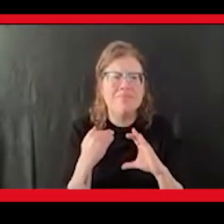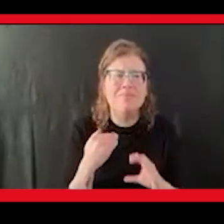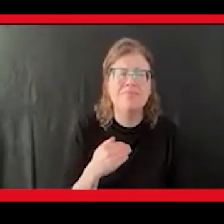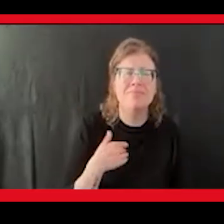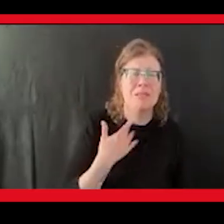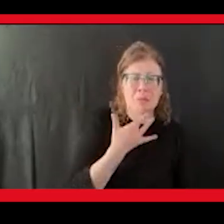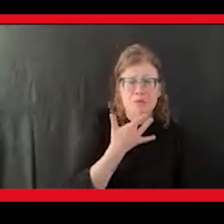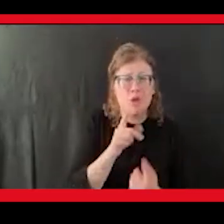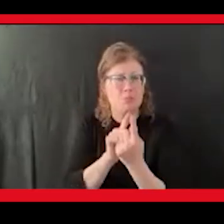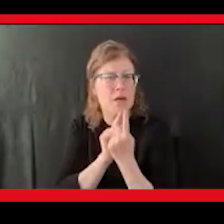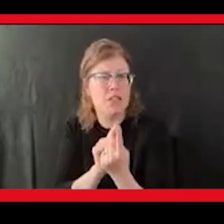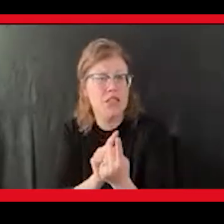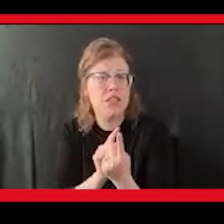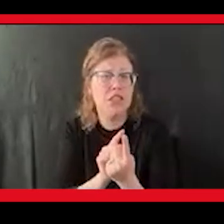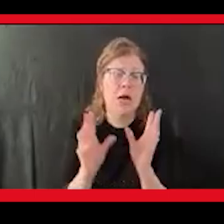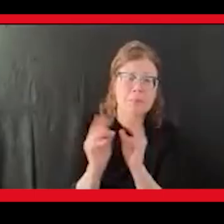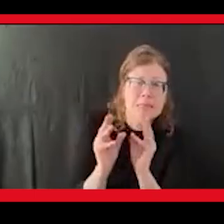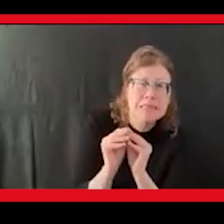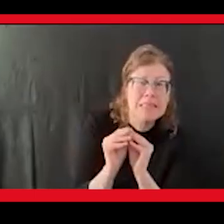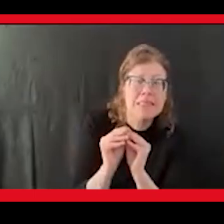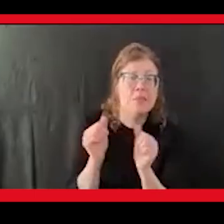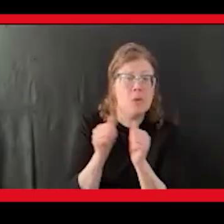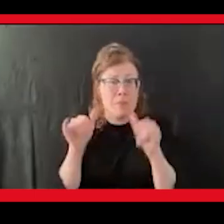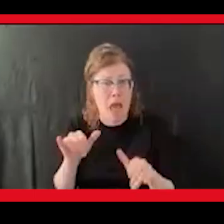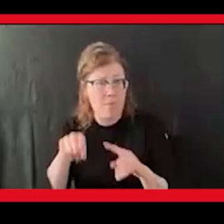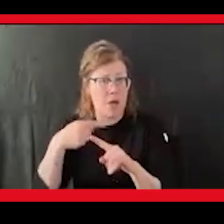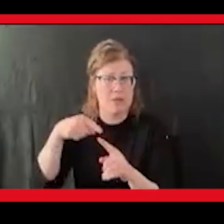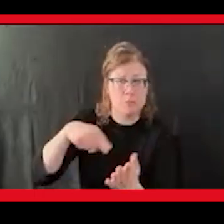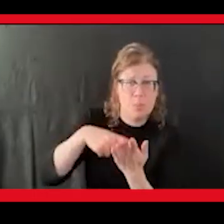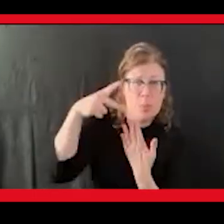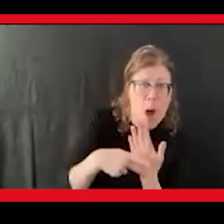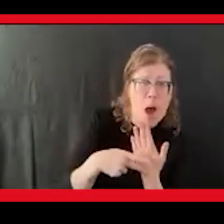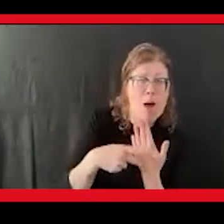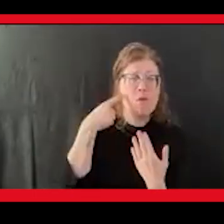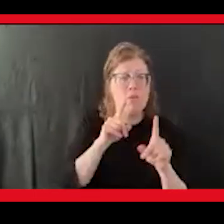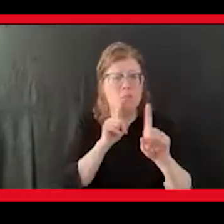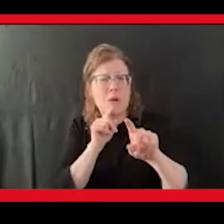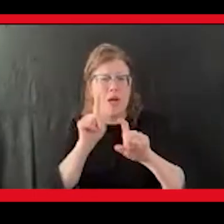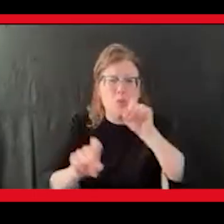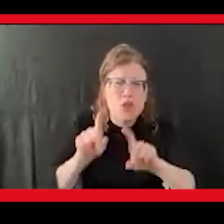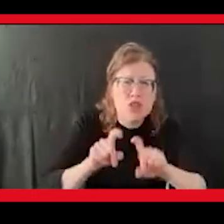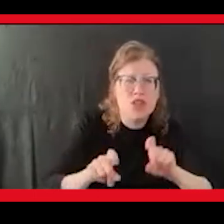to discuss any questions or receive feedback on your application.